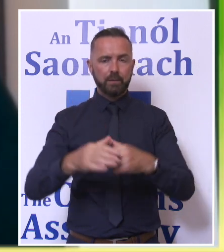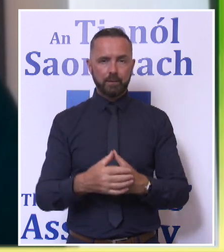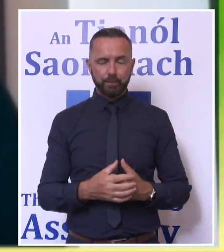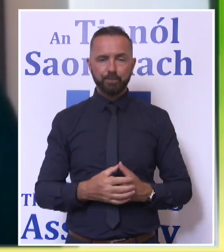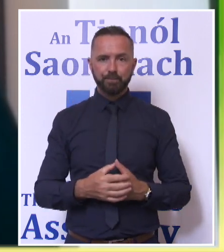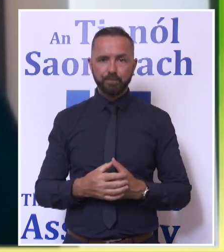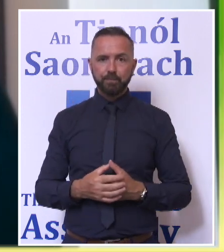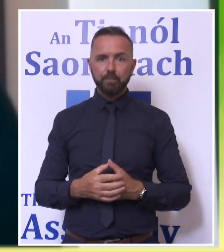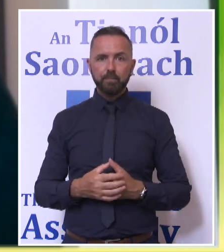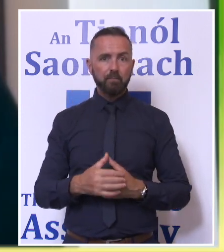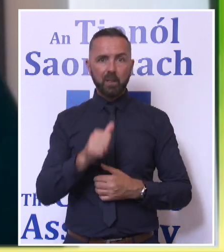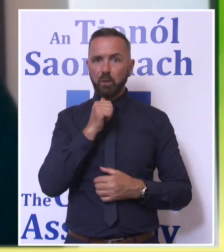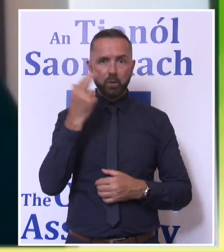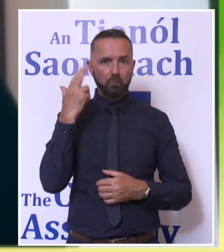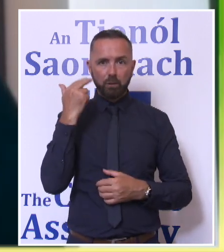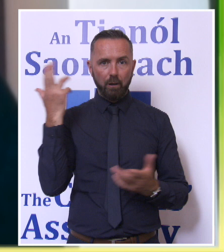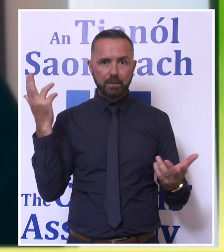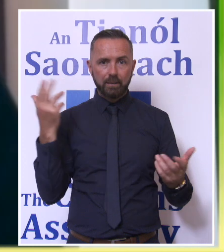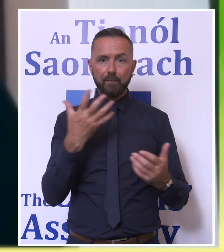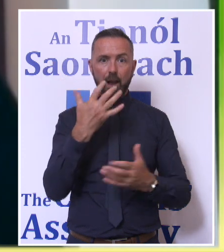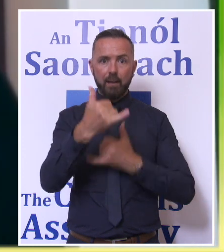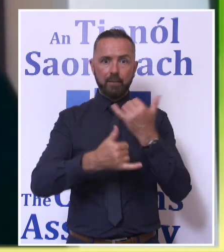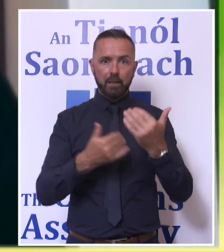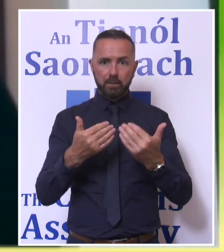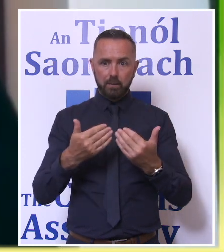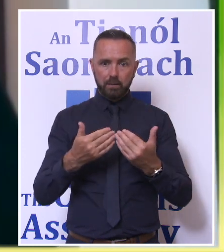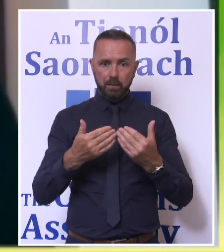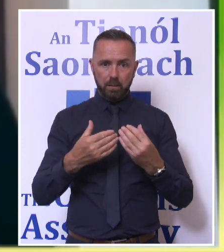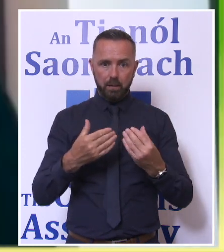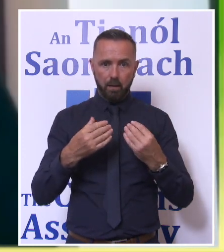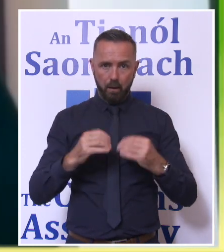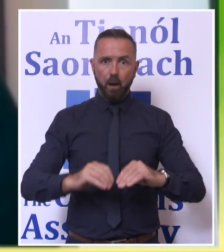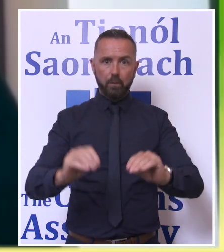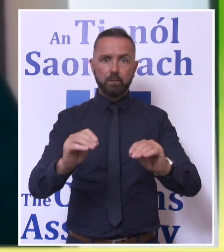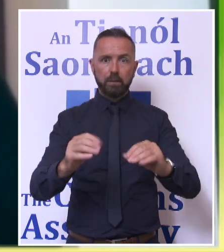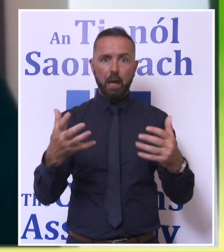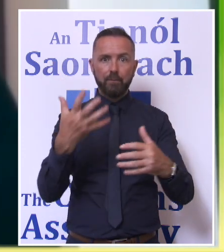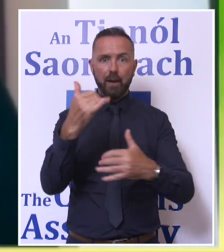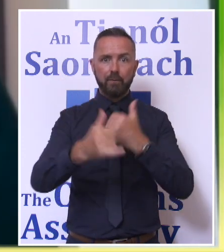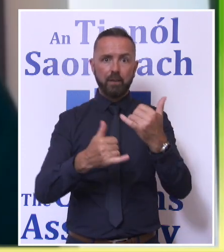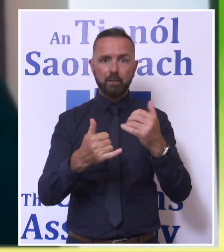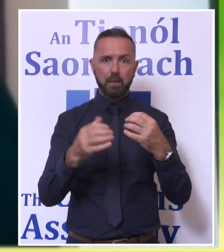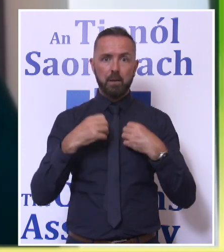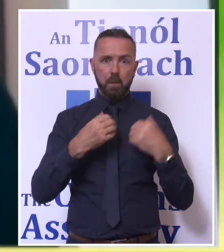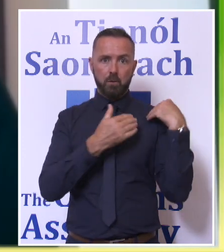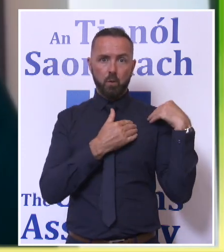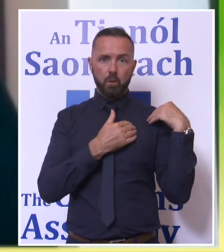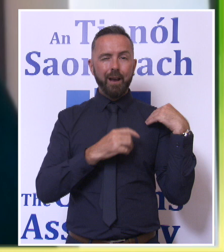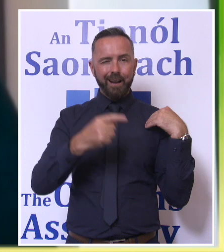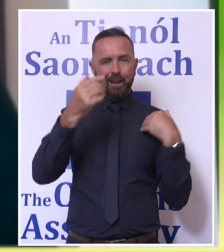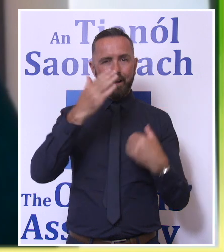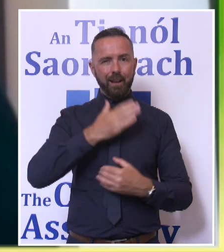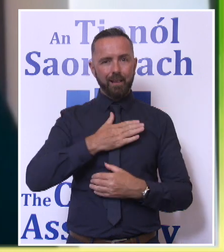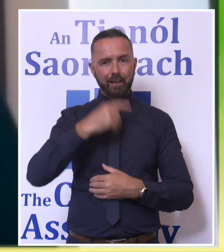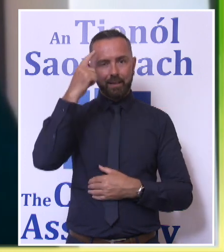and neither of us regret it. And 5 years on, it is 5 years now that both of us have been in these roles. I like to think that the voice of the north